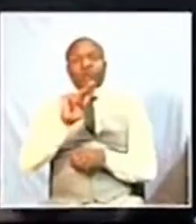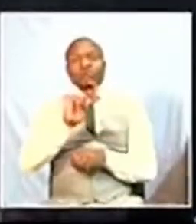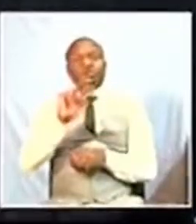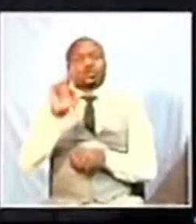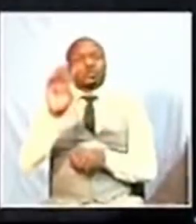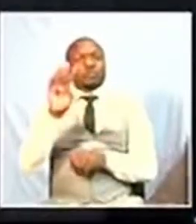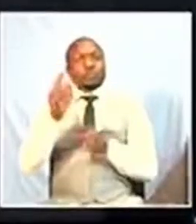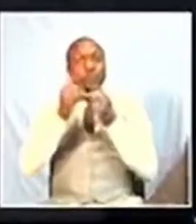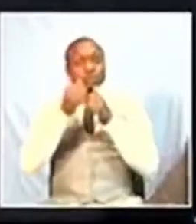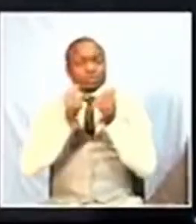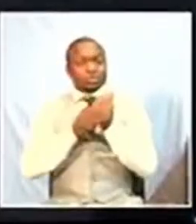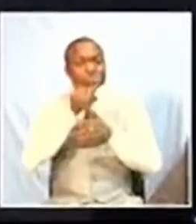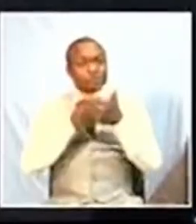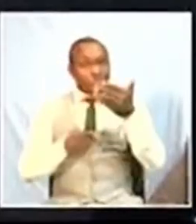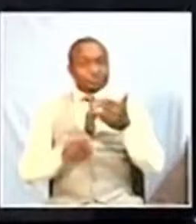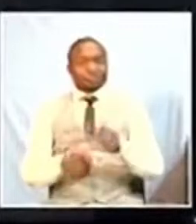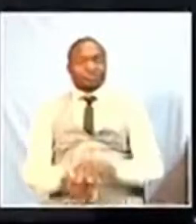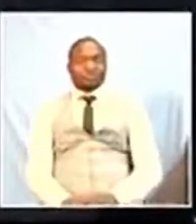are we going to talk about?